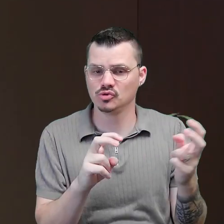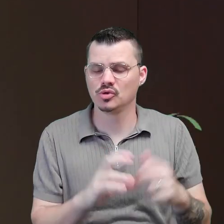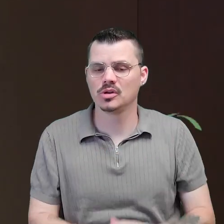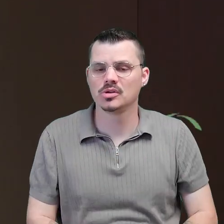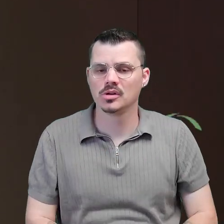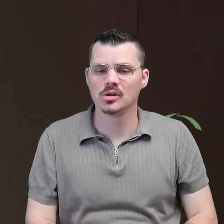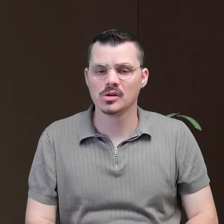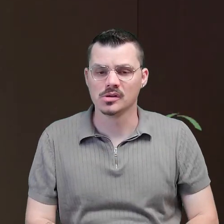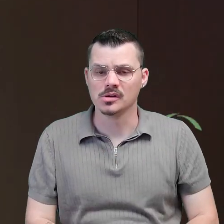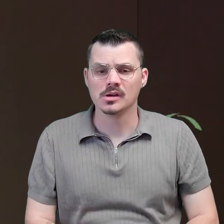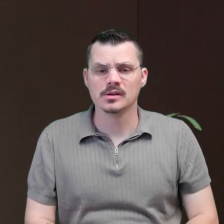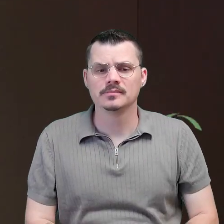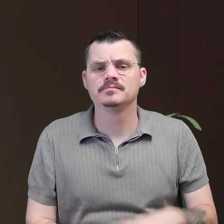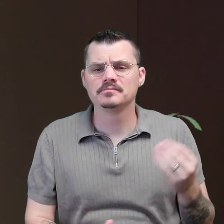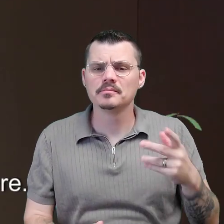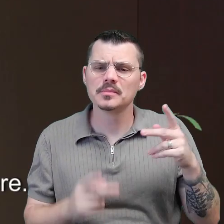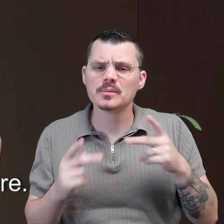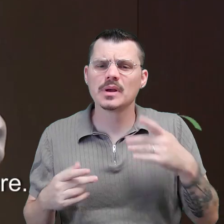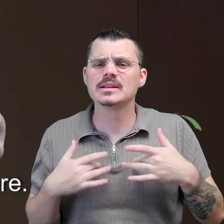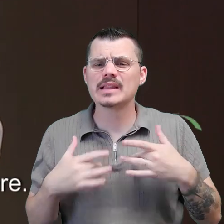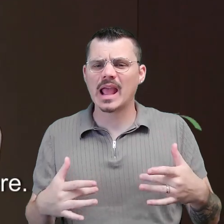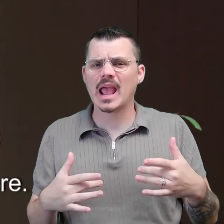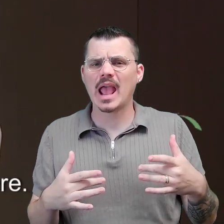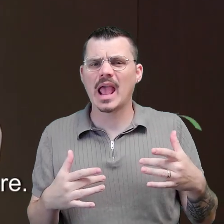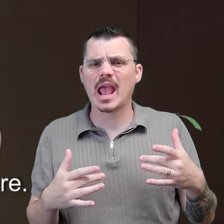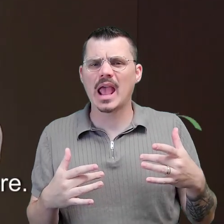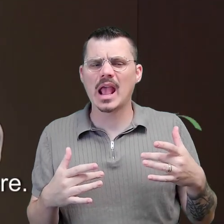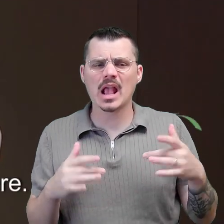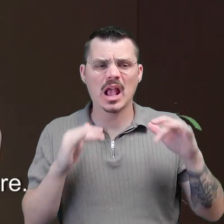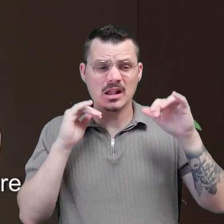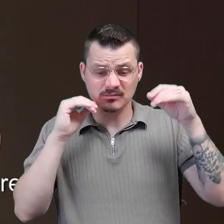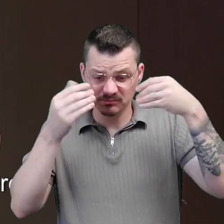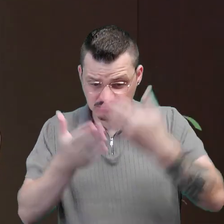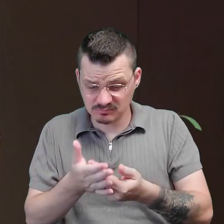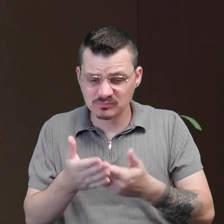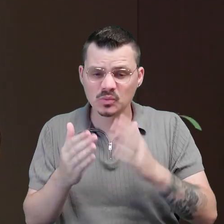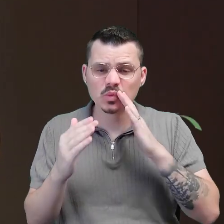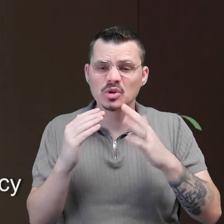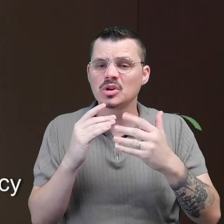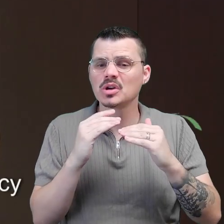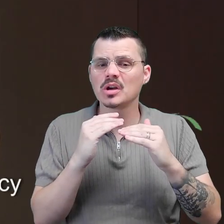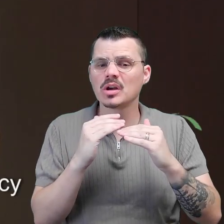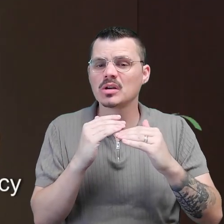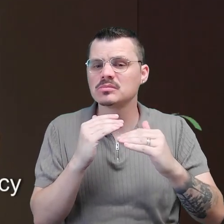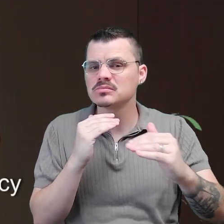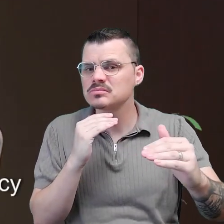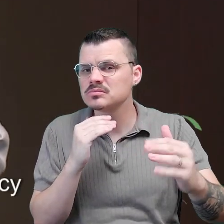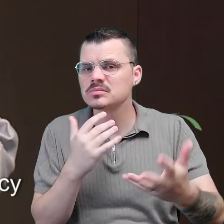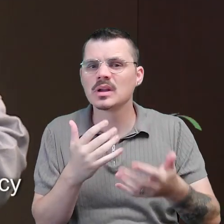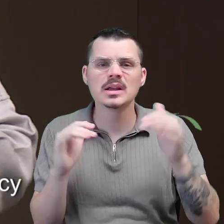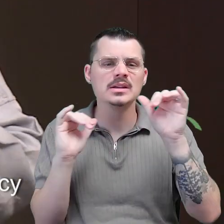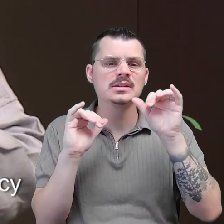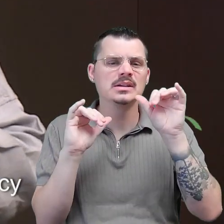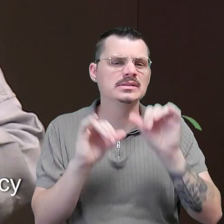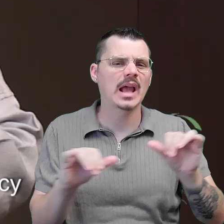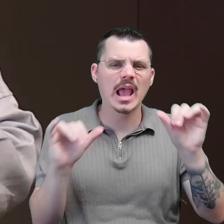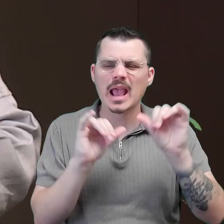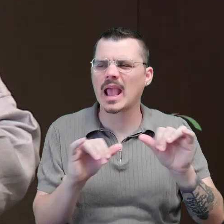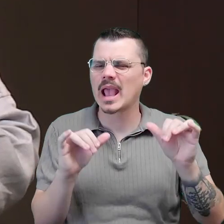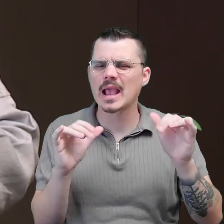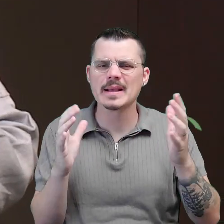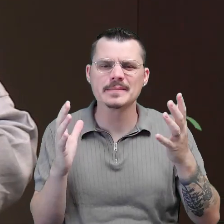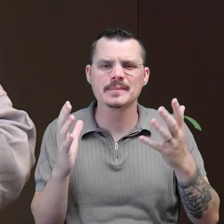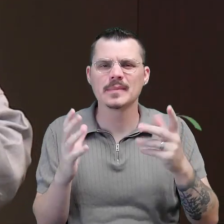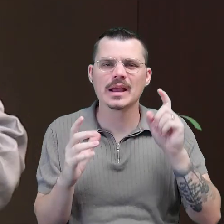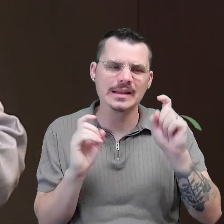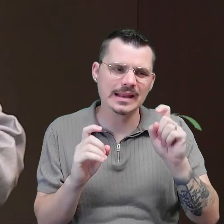issues. And people tended to kind of stay the same there. They continued to have the same frequency